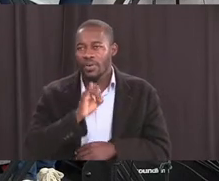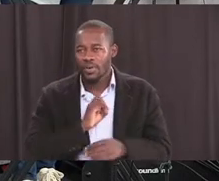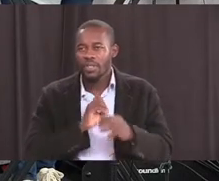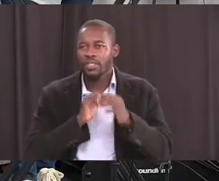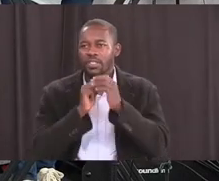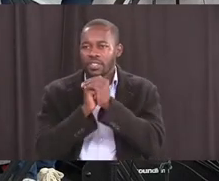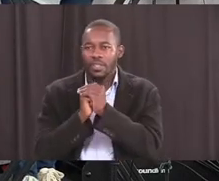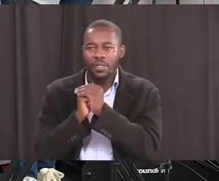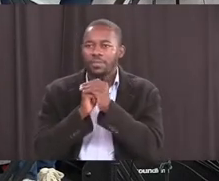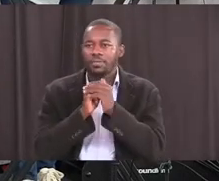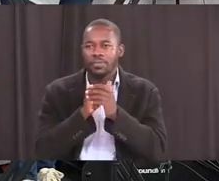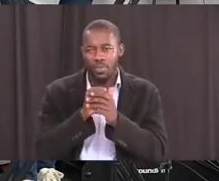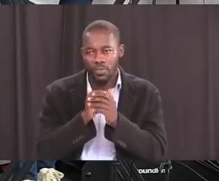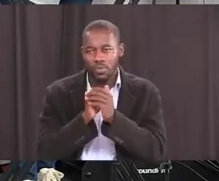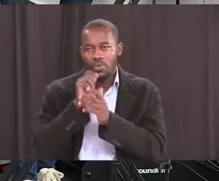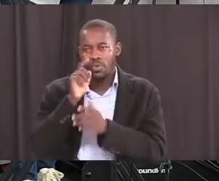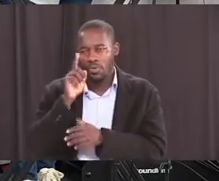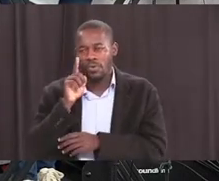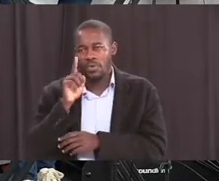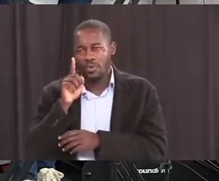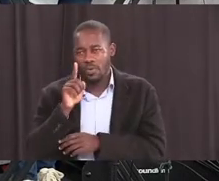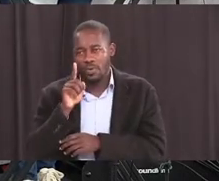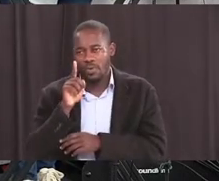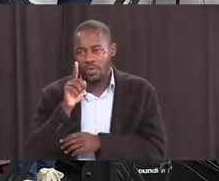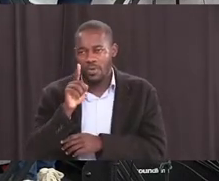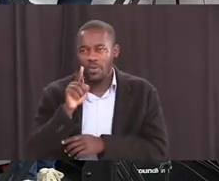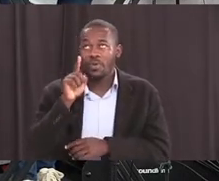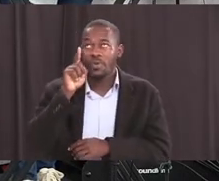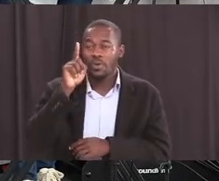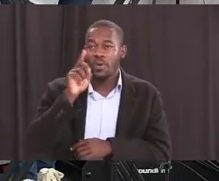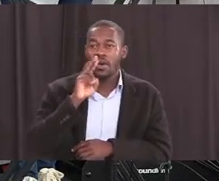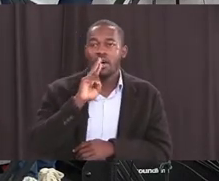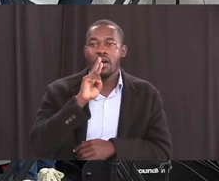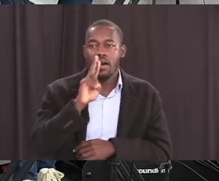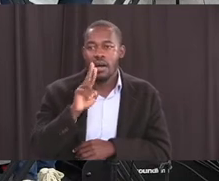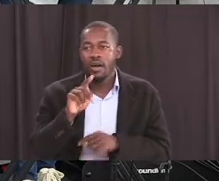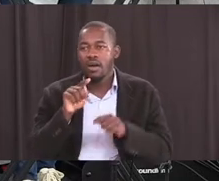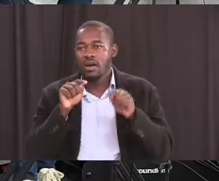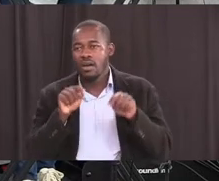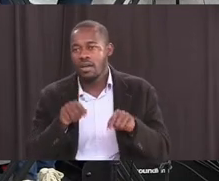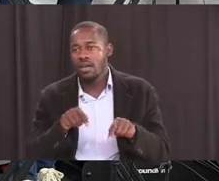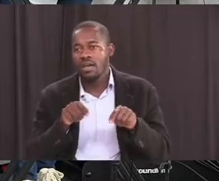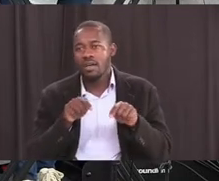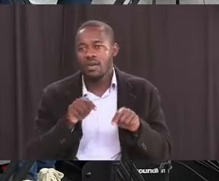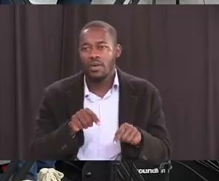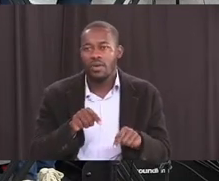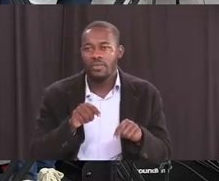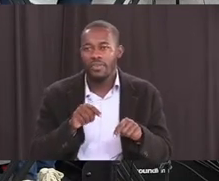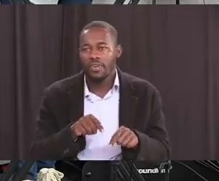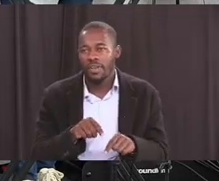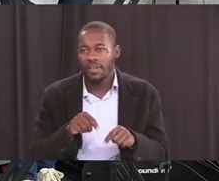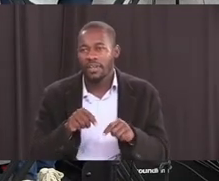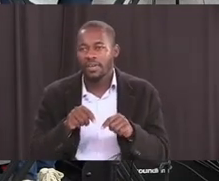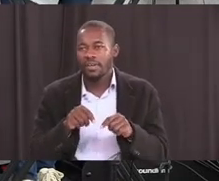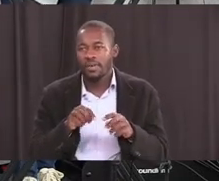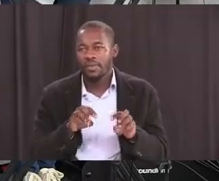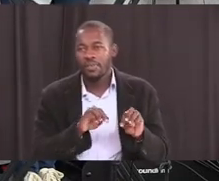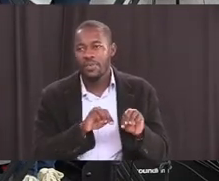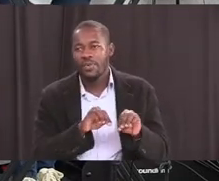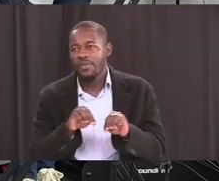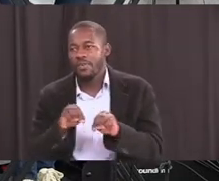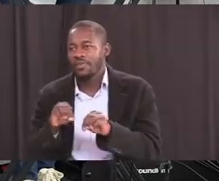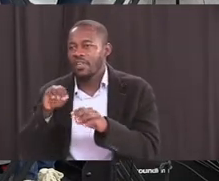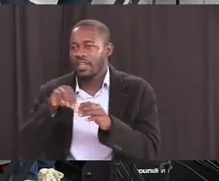I worship you. You are here, moving in